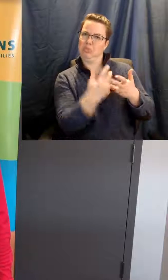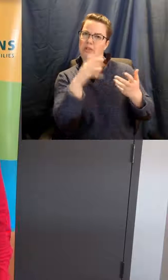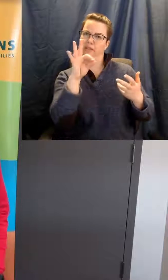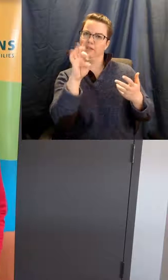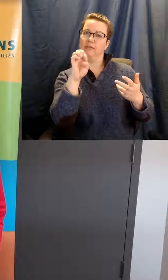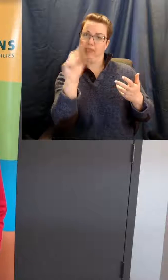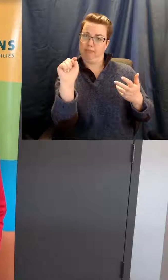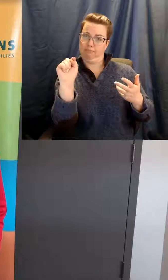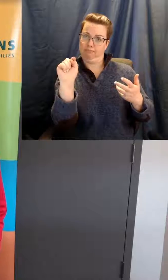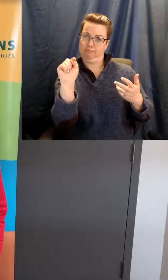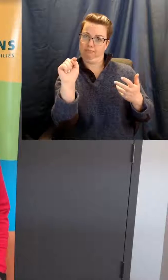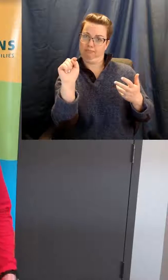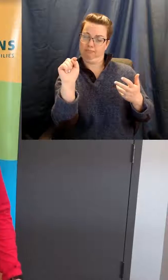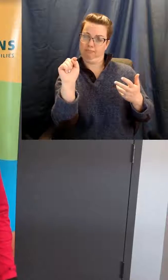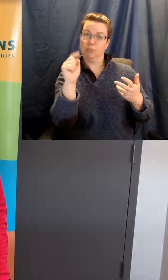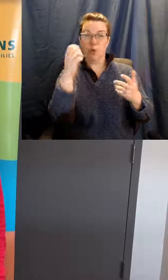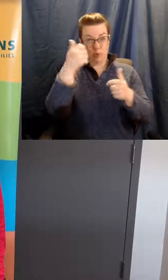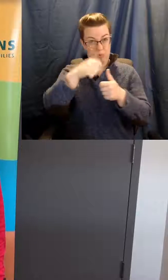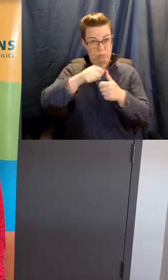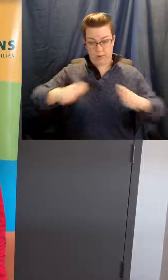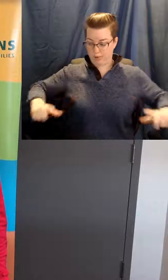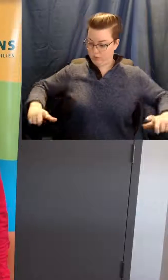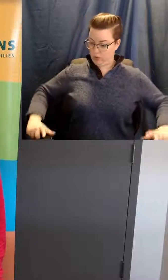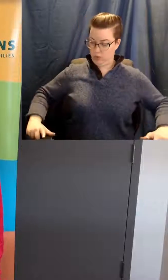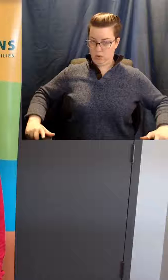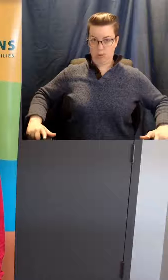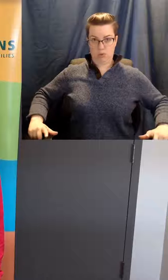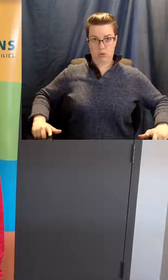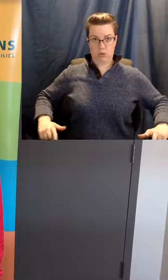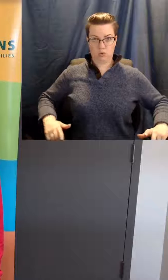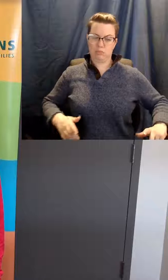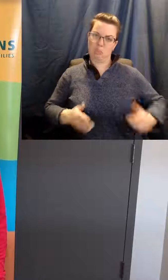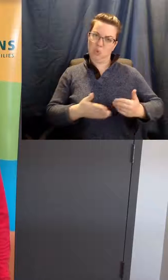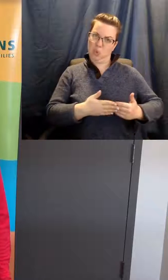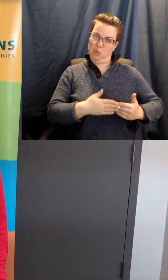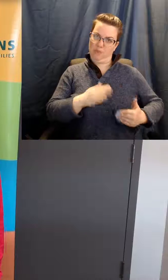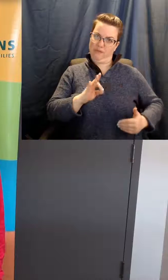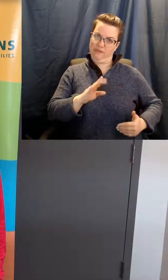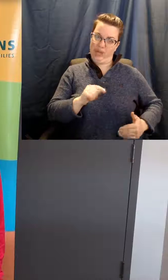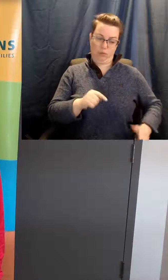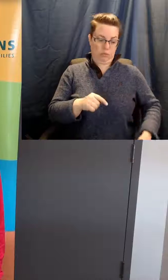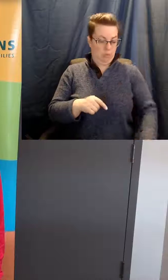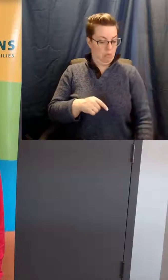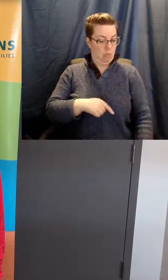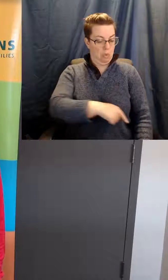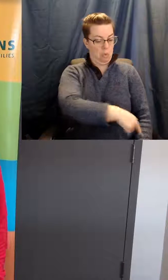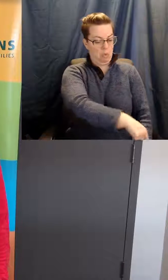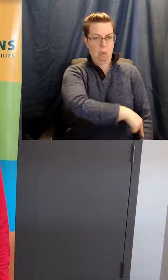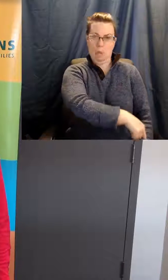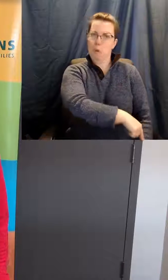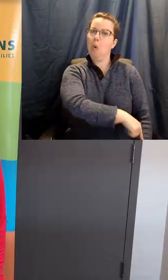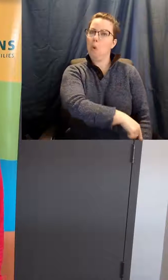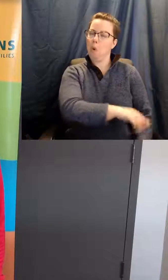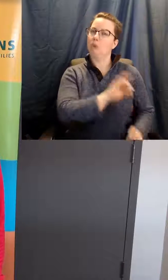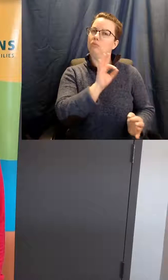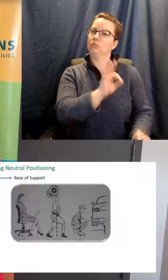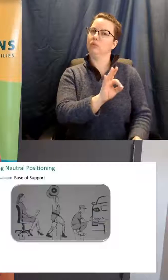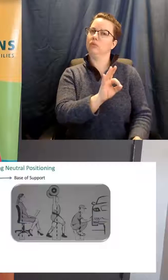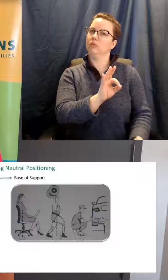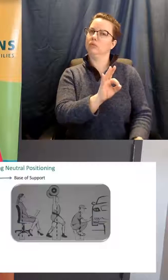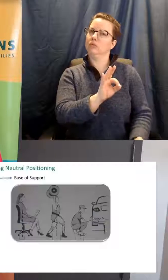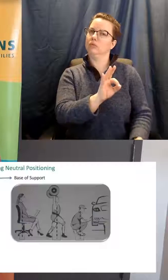right beside the side of my foot. So right now my shoulder is in a neutral position because that center of gravity hits the base of